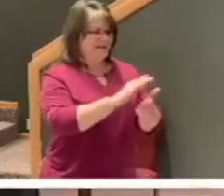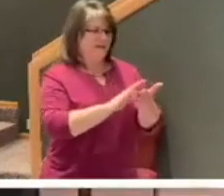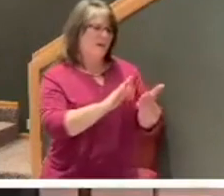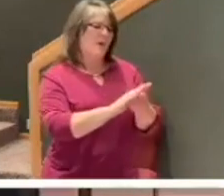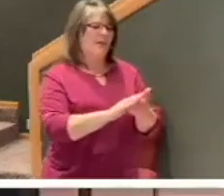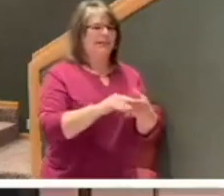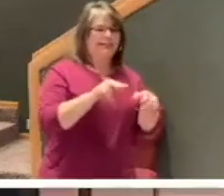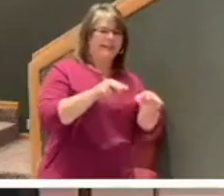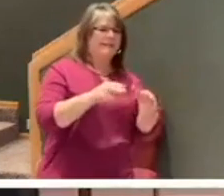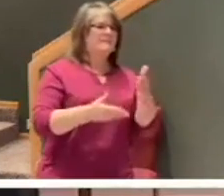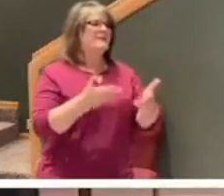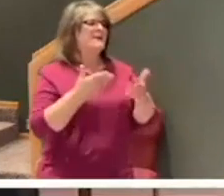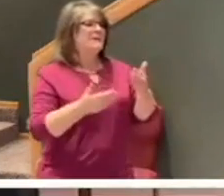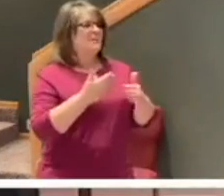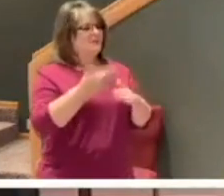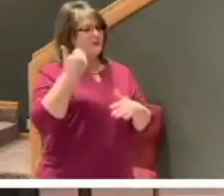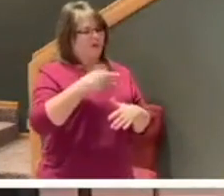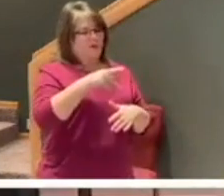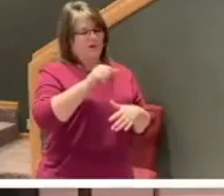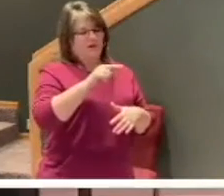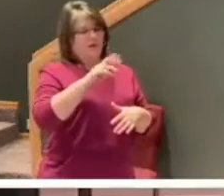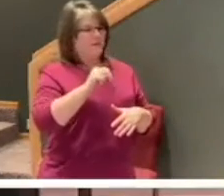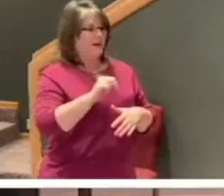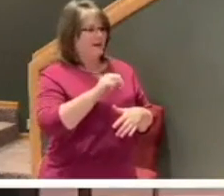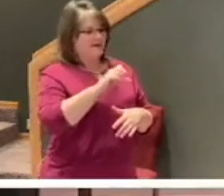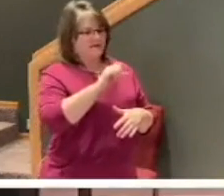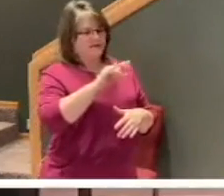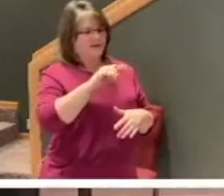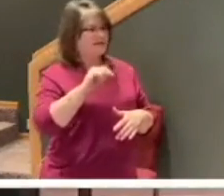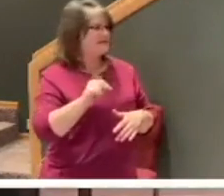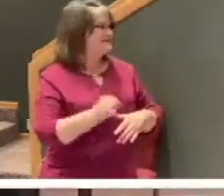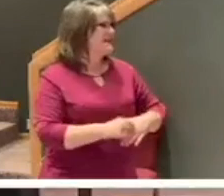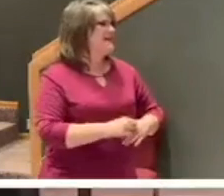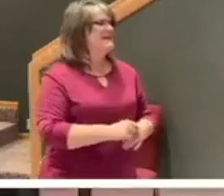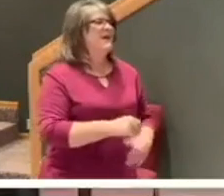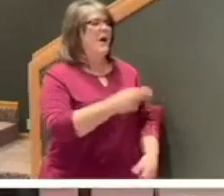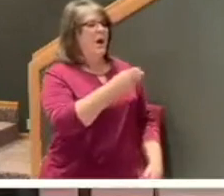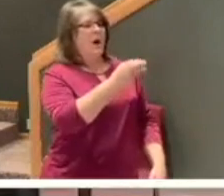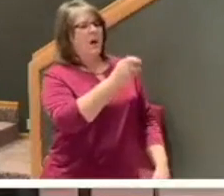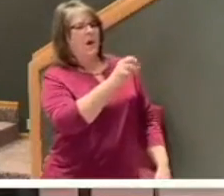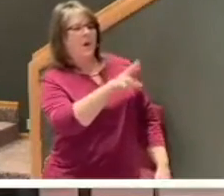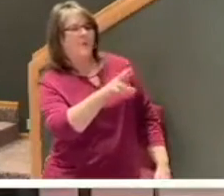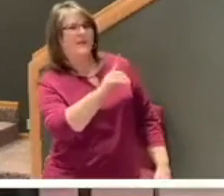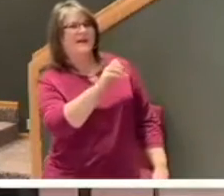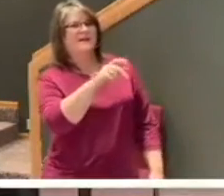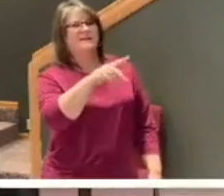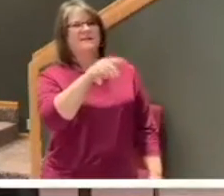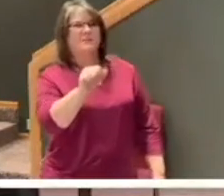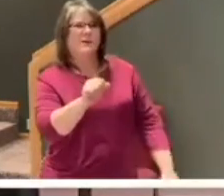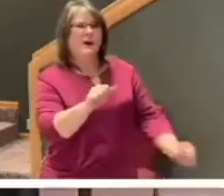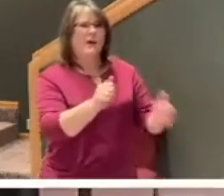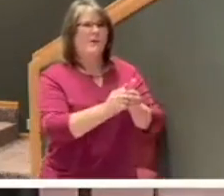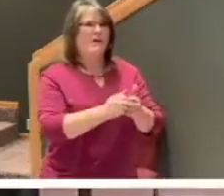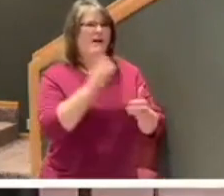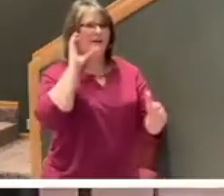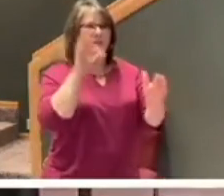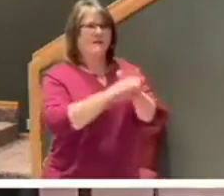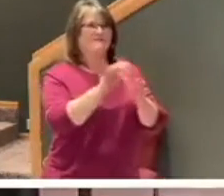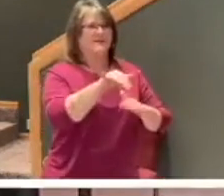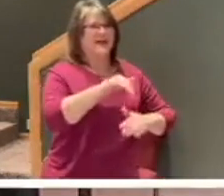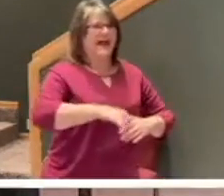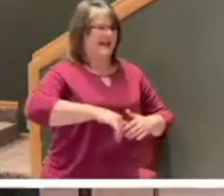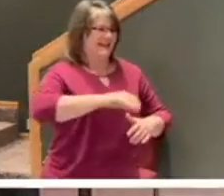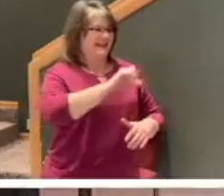Maybe you know the patron saint, Saint Omer Depot. I think we have a picture of this patron saint.